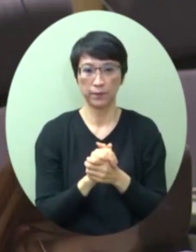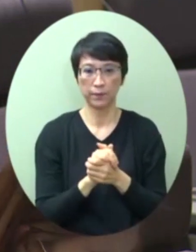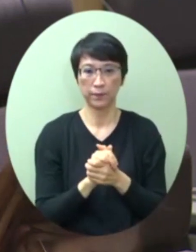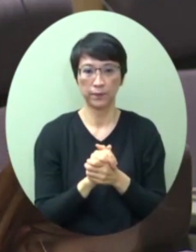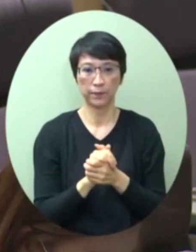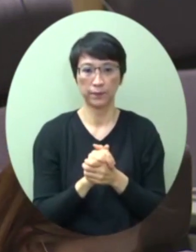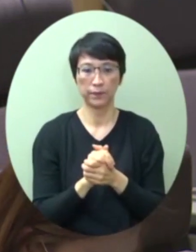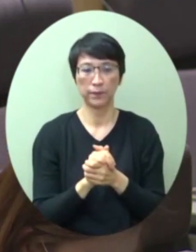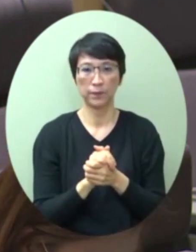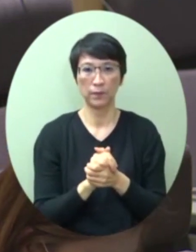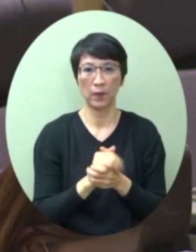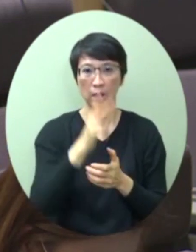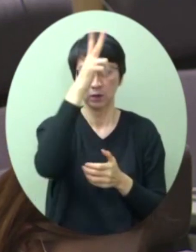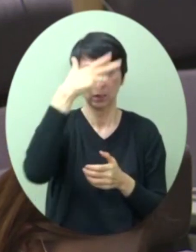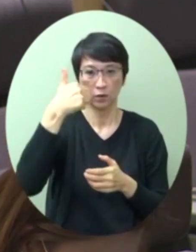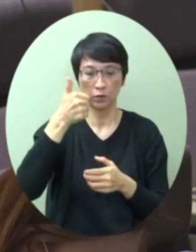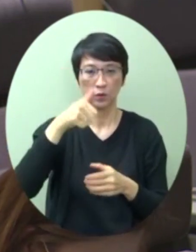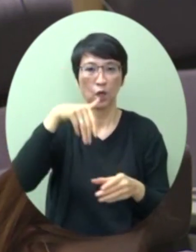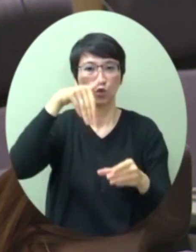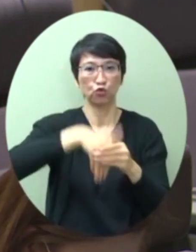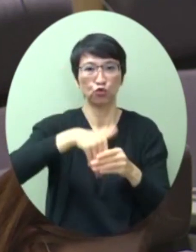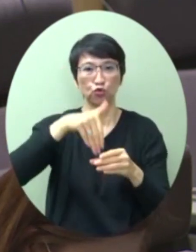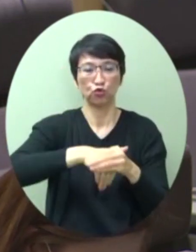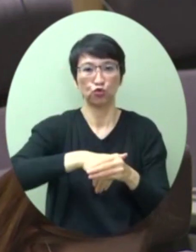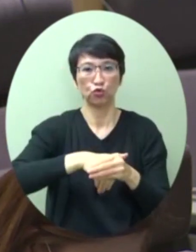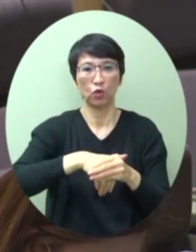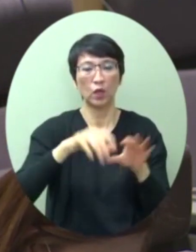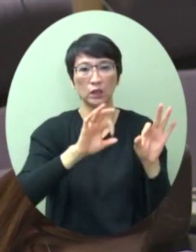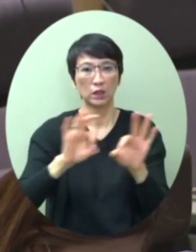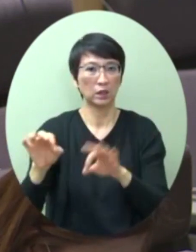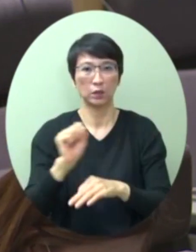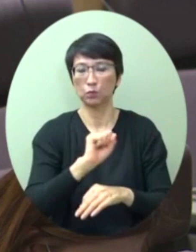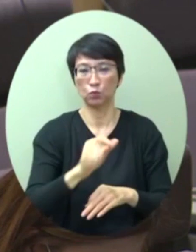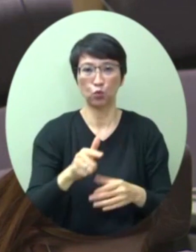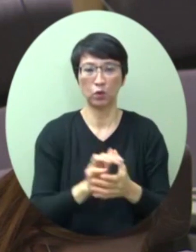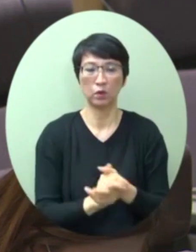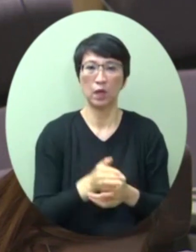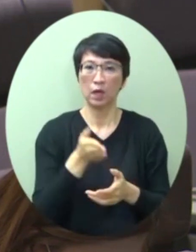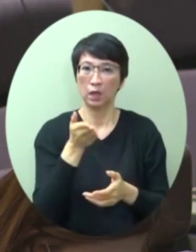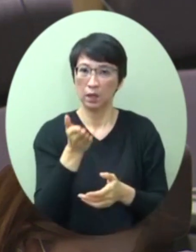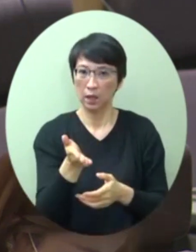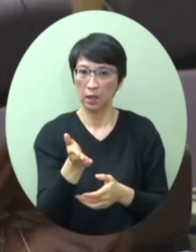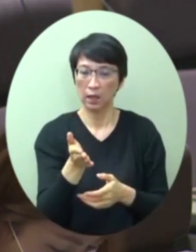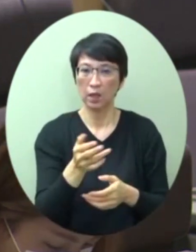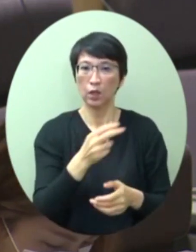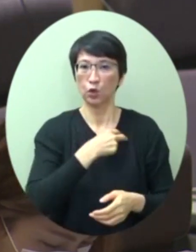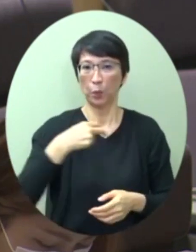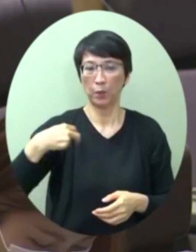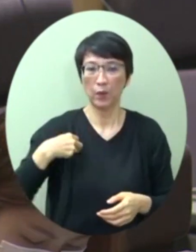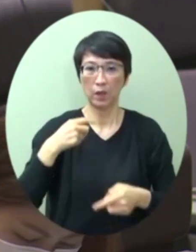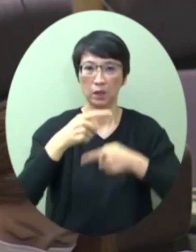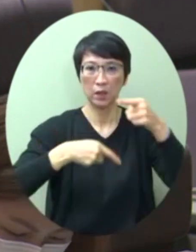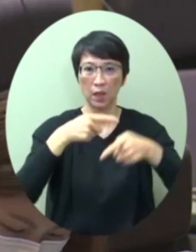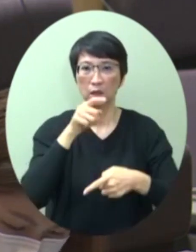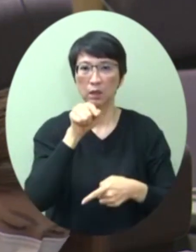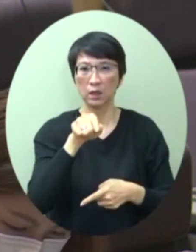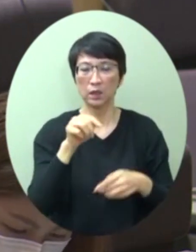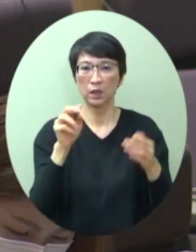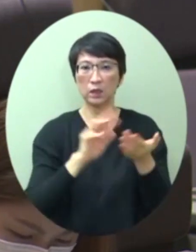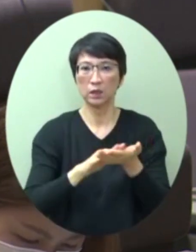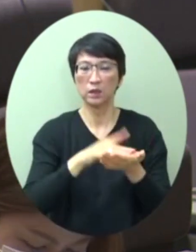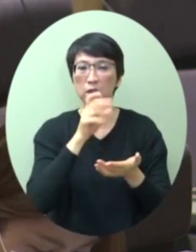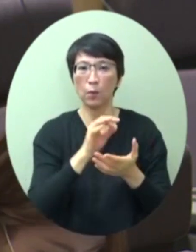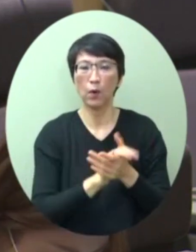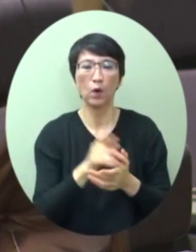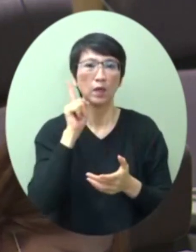among the issues you have discussed with Beijing and pardon me for repeating the question week after week do you still intend to run for